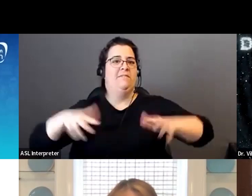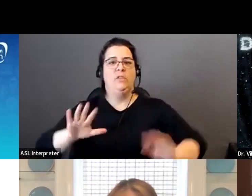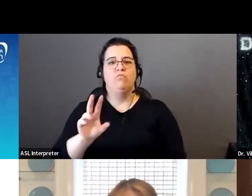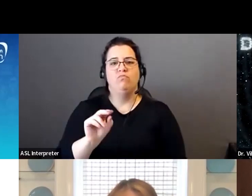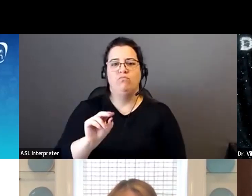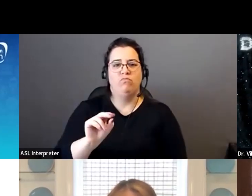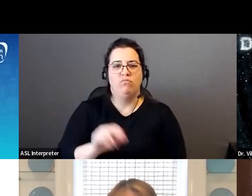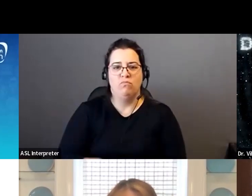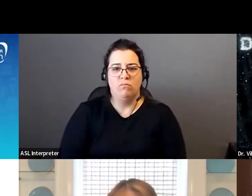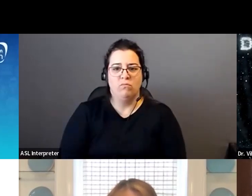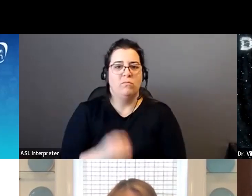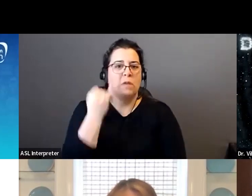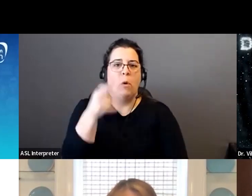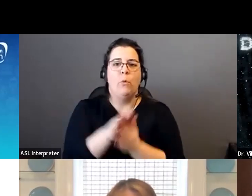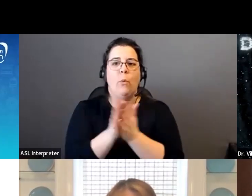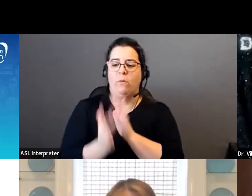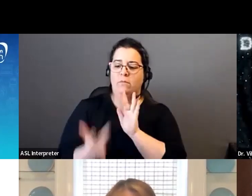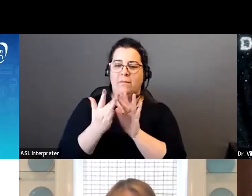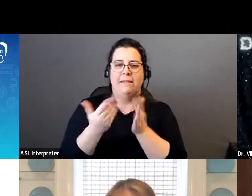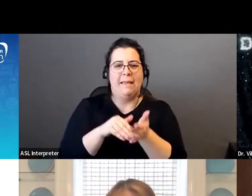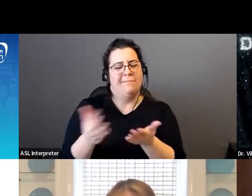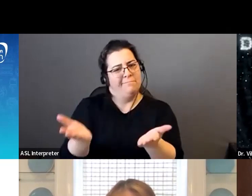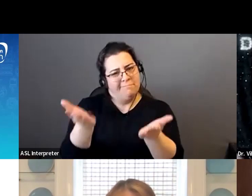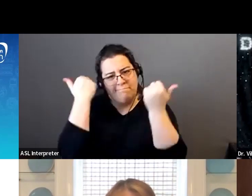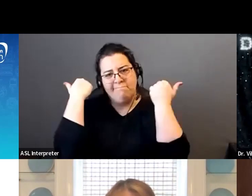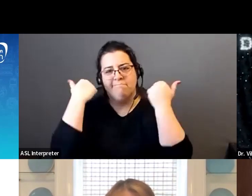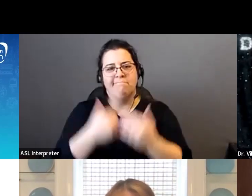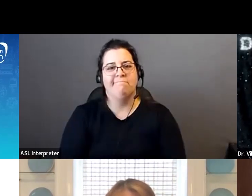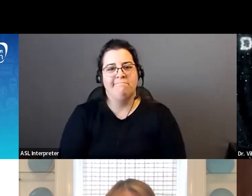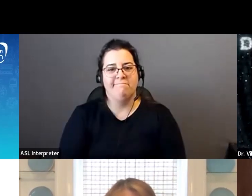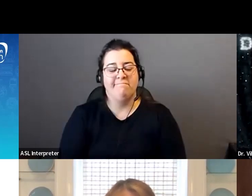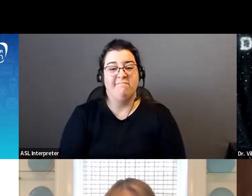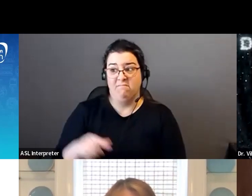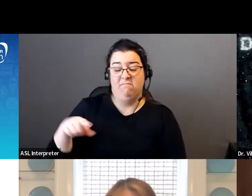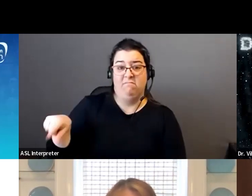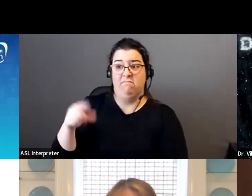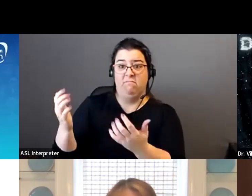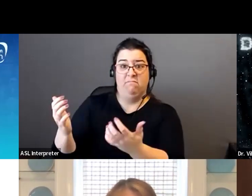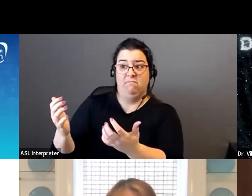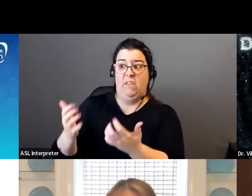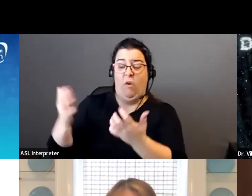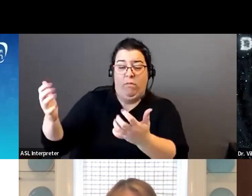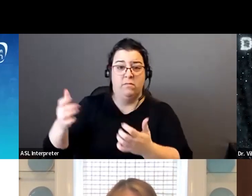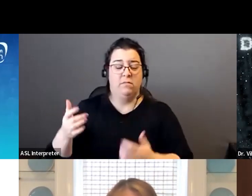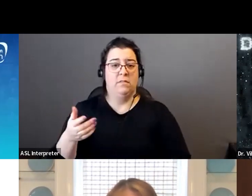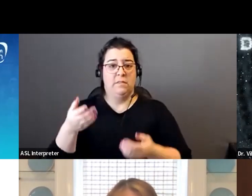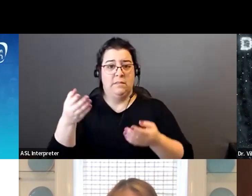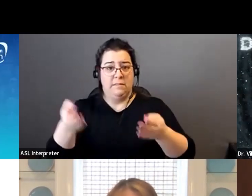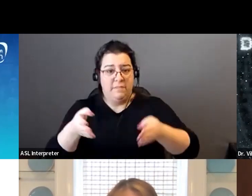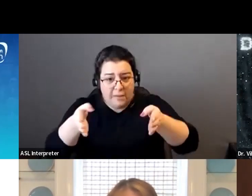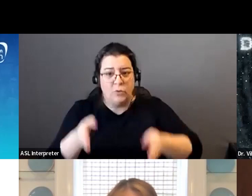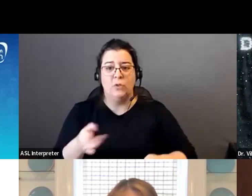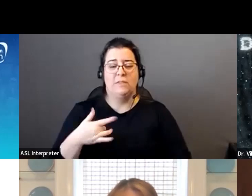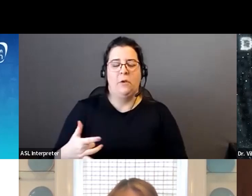you have a home here. Oh, nice. They love that. Yeah. They thank you so